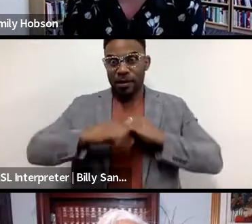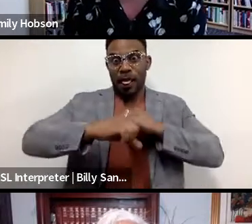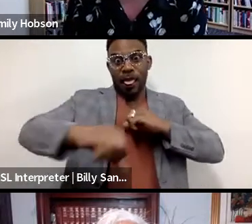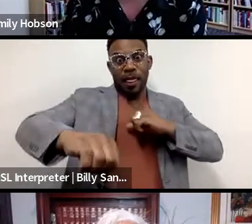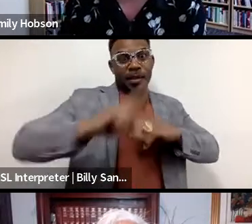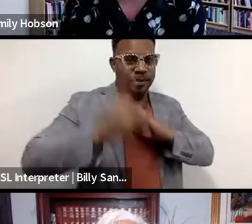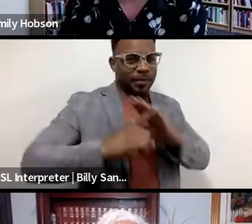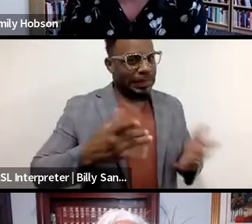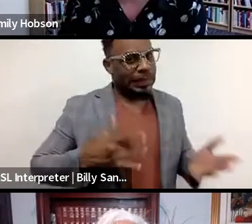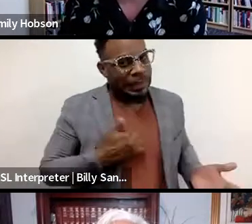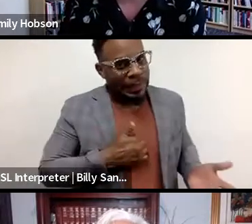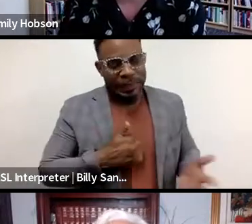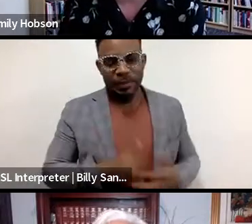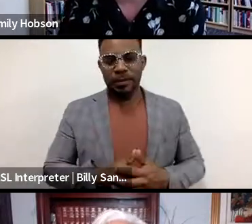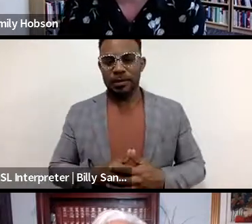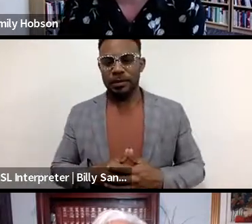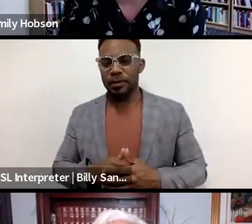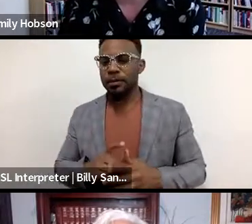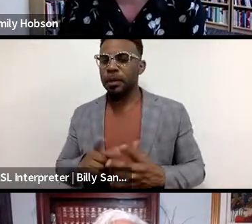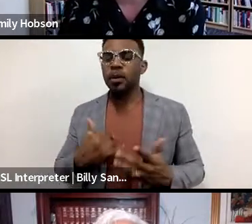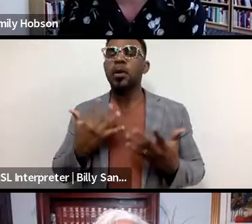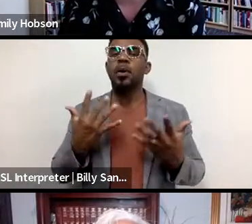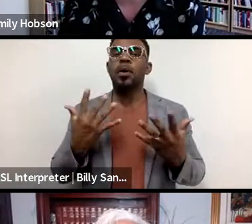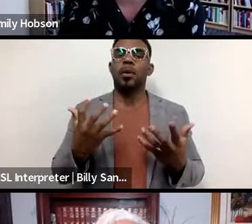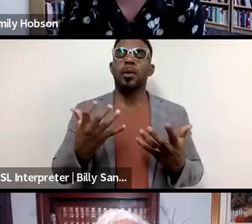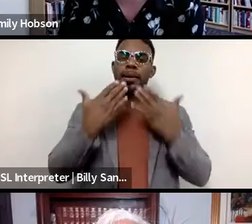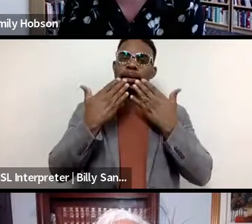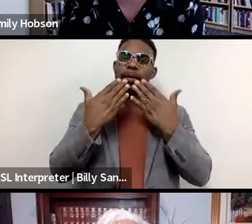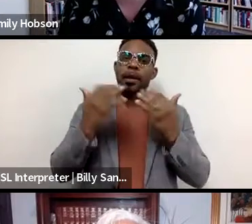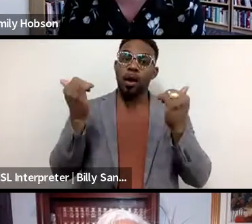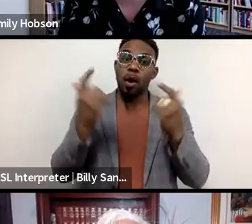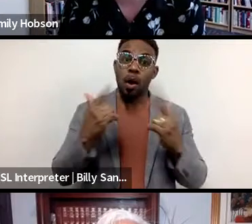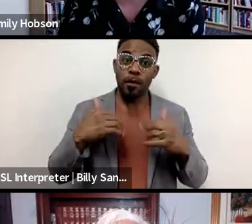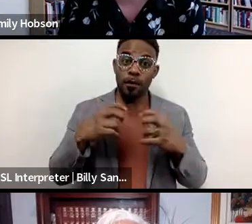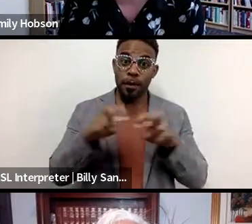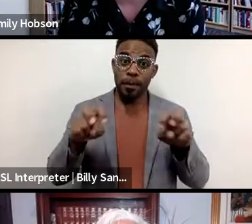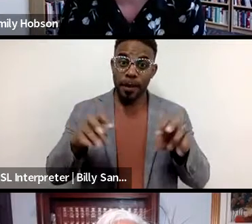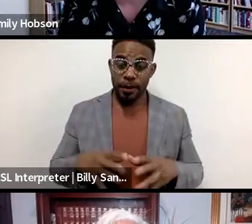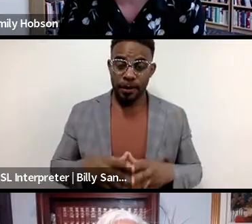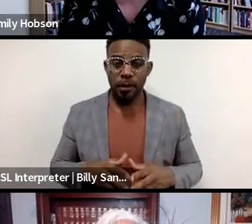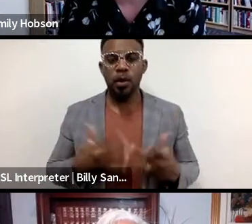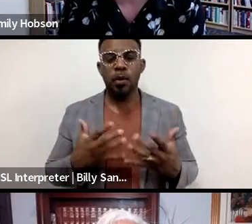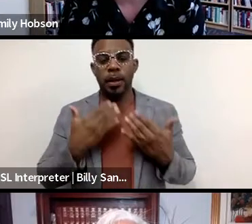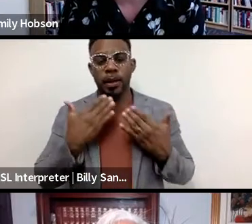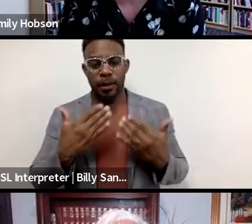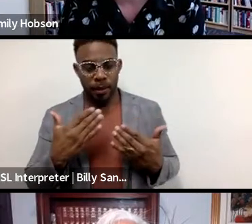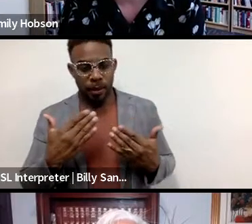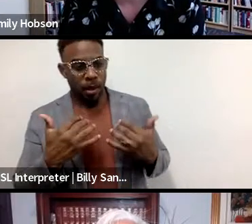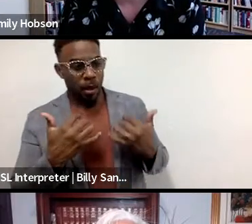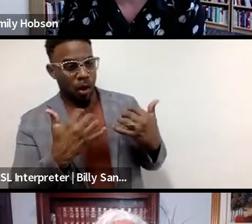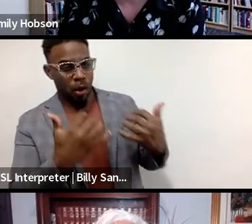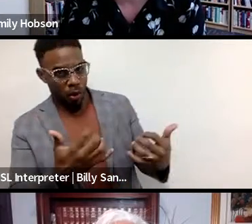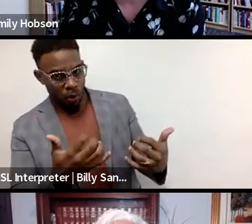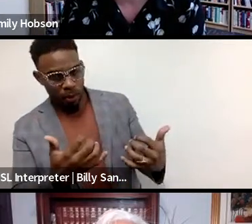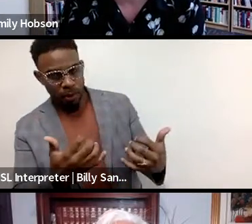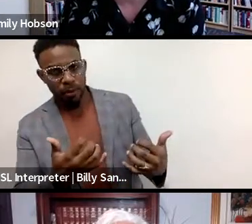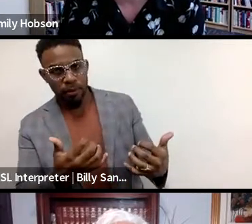another hour. But we wanted to thank all of our panelists. We wanted to thank our